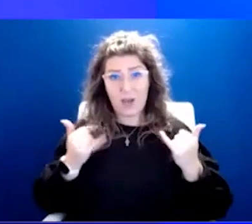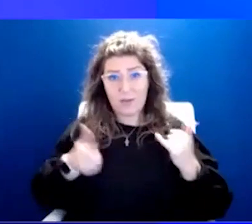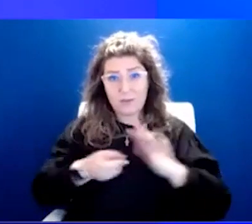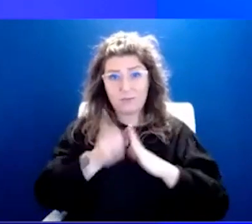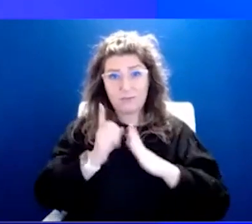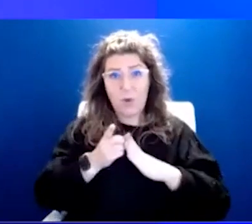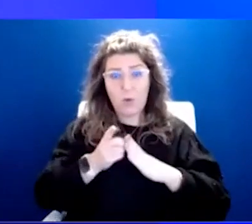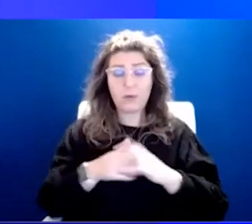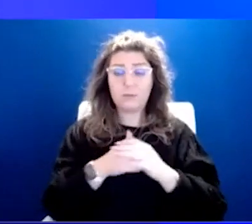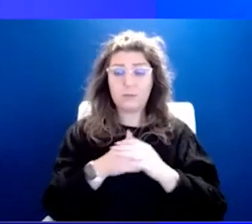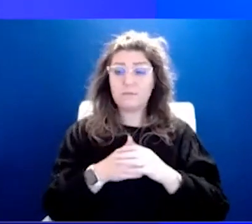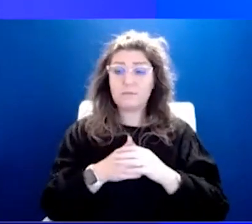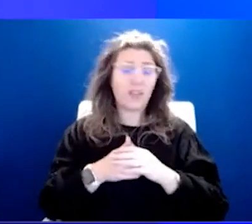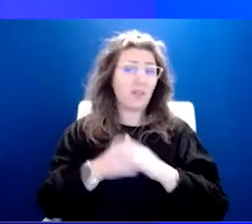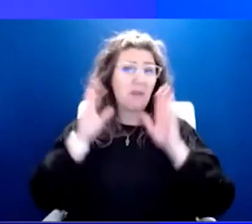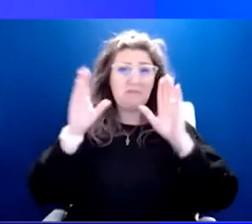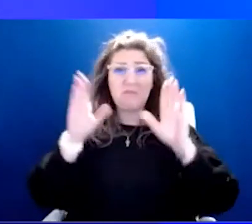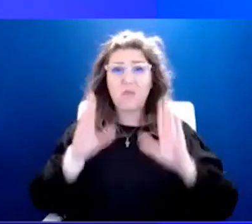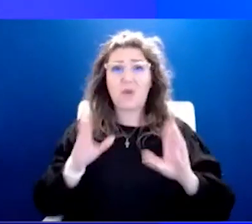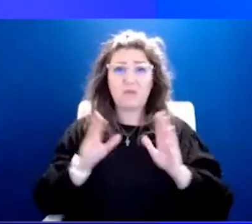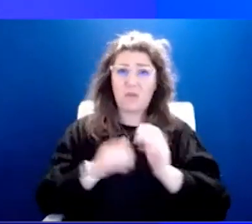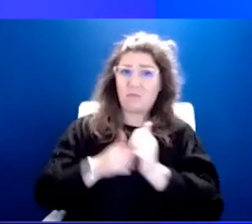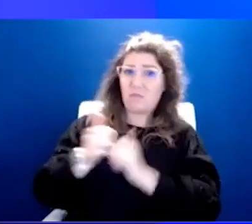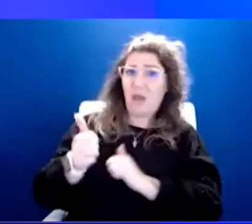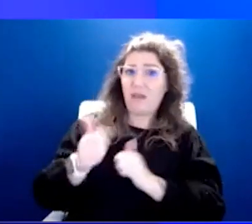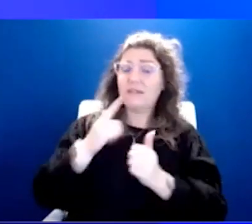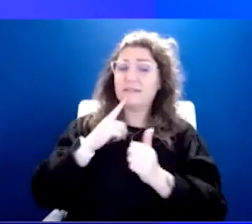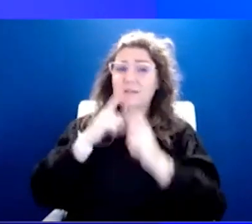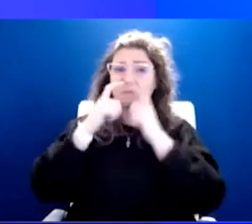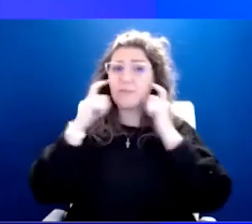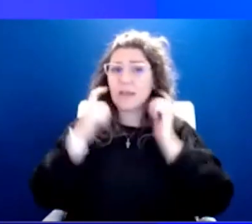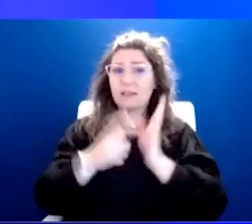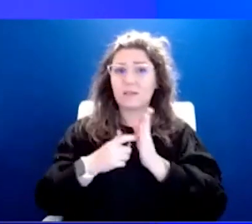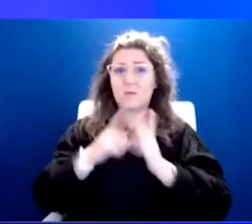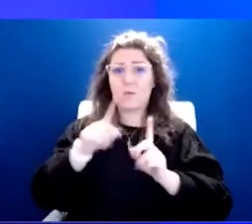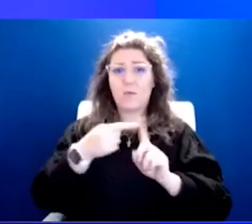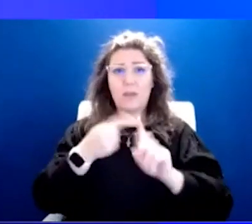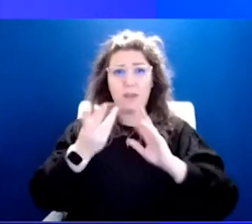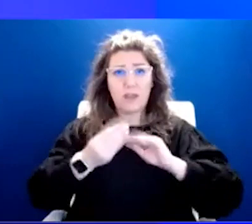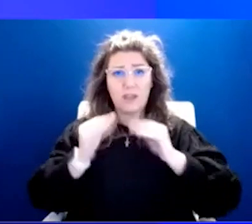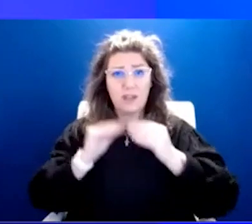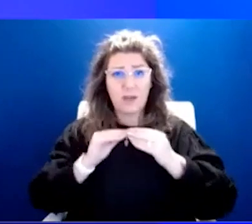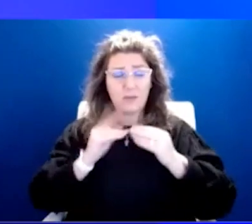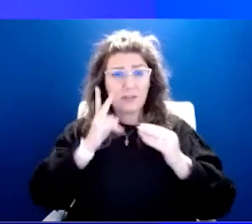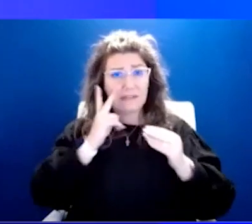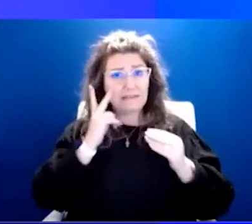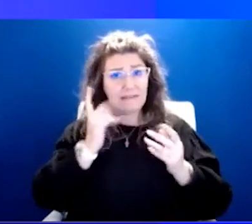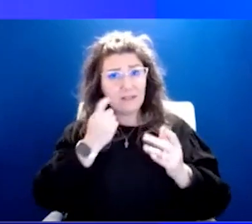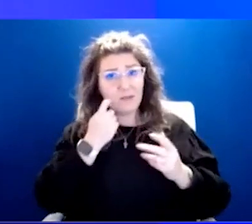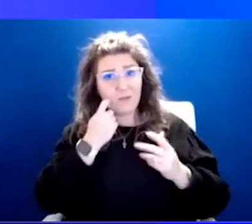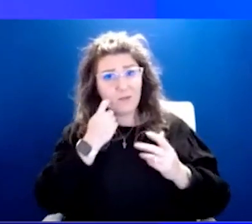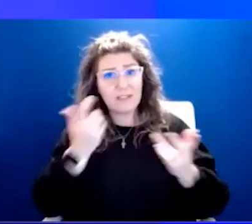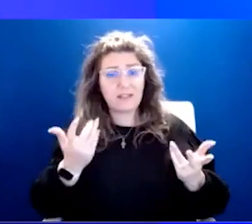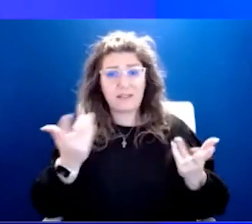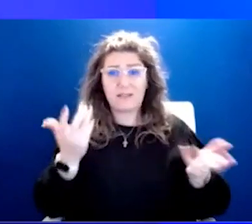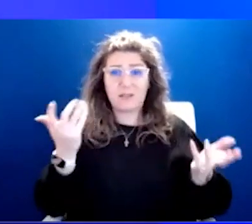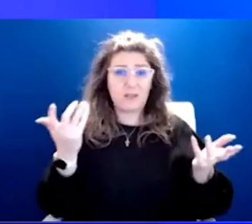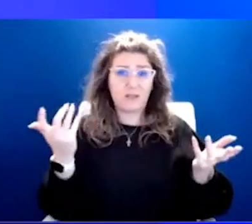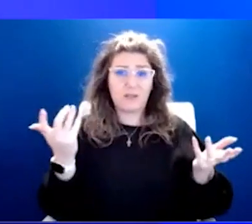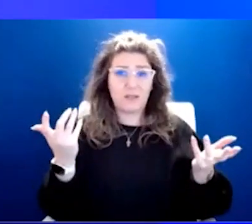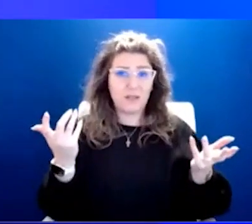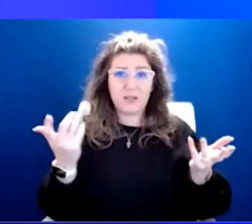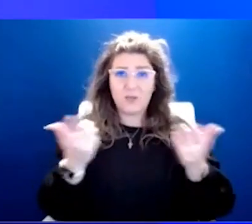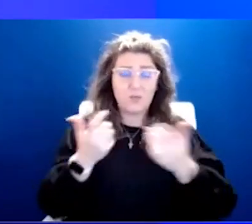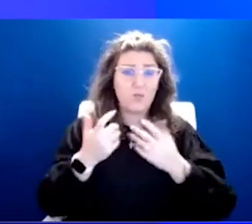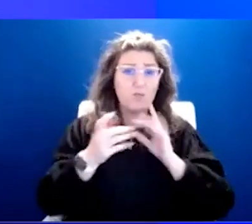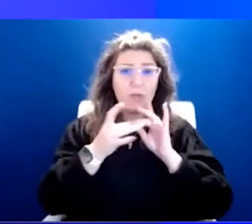great to pass mask mandates, but when when we've got the numbers that we've been seeing recently in terms of cases,